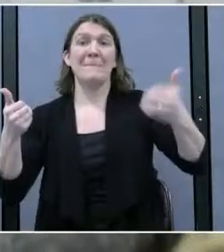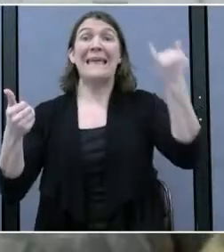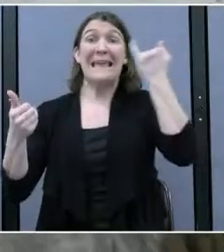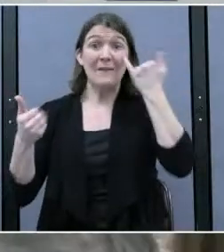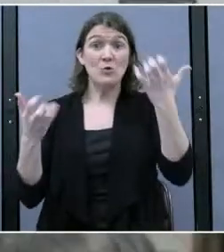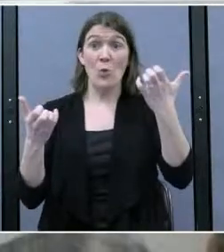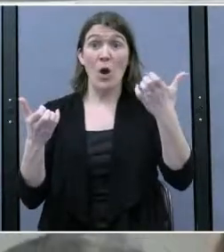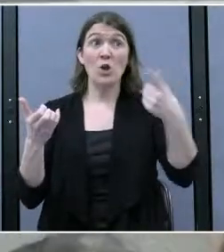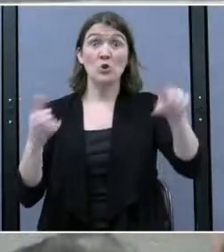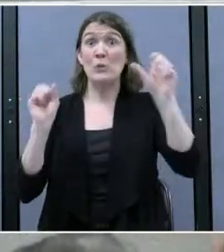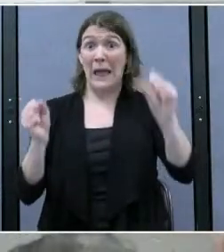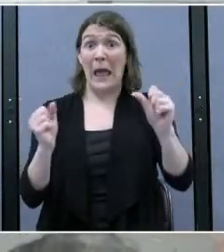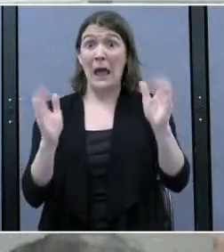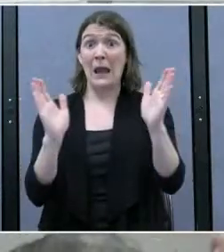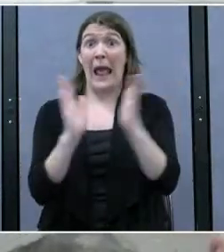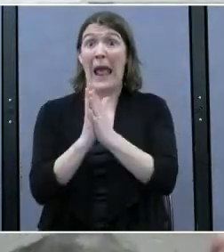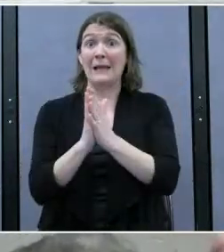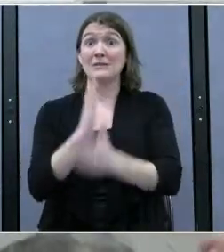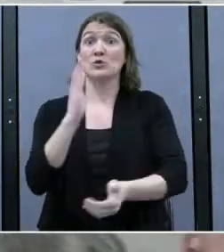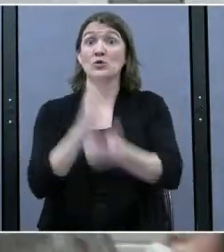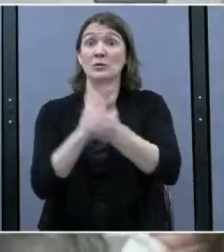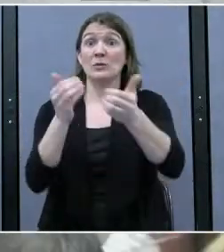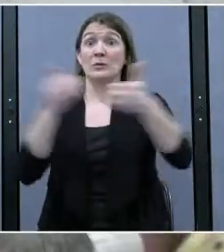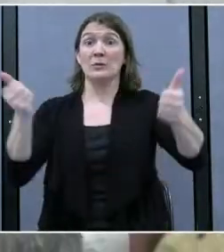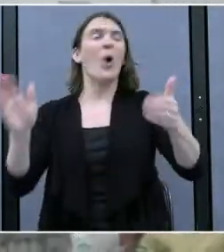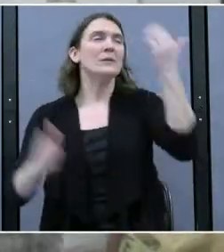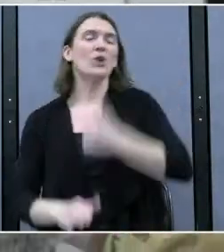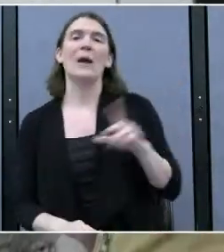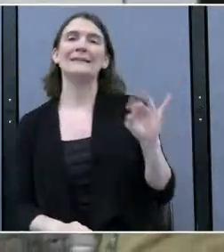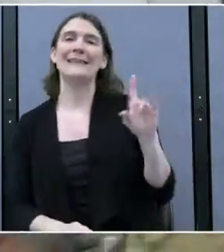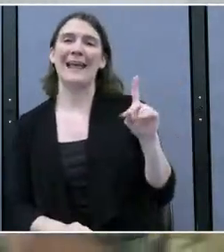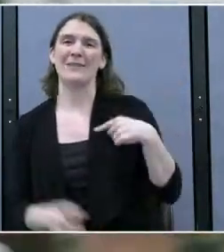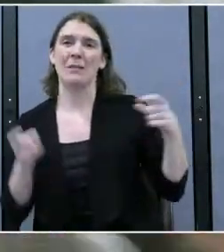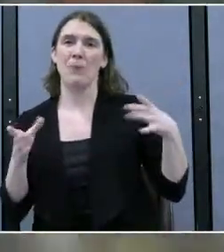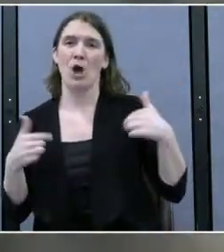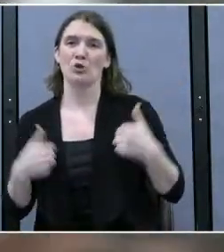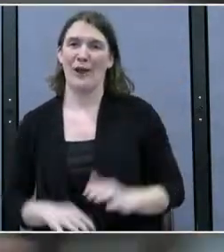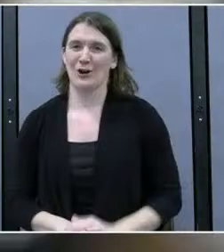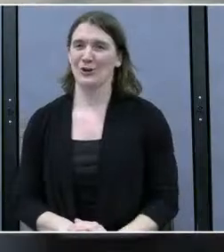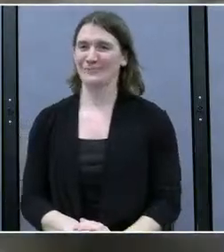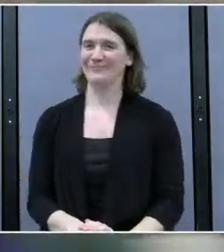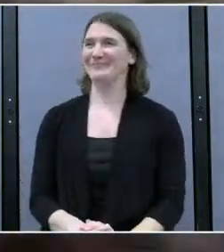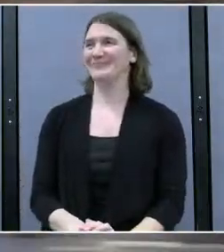it's adopted. Thanks, David. David Gardenstein, moderator. Yeah, thank you.